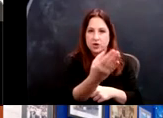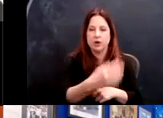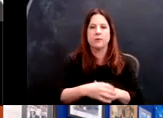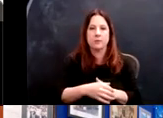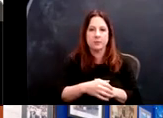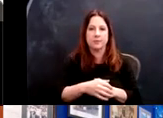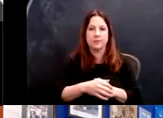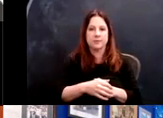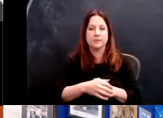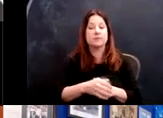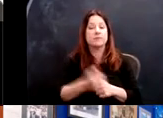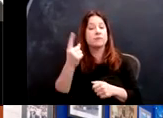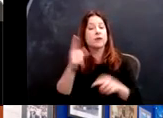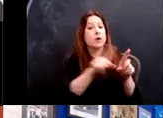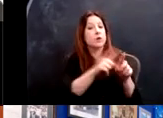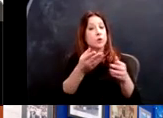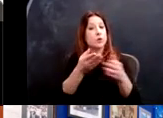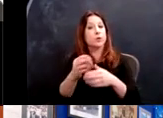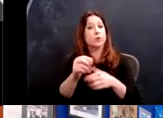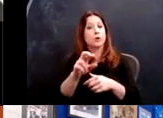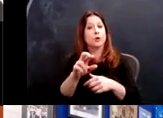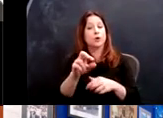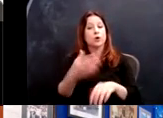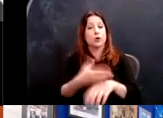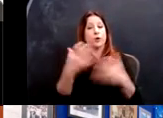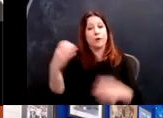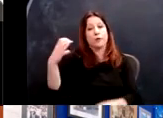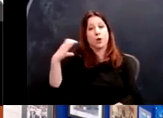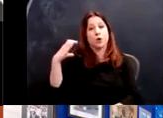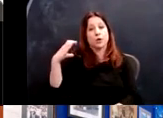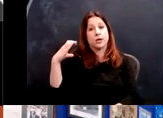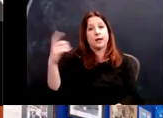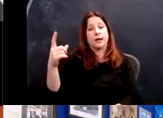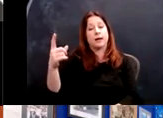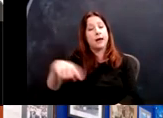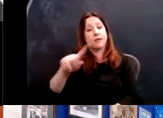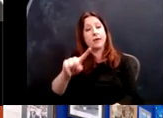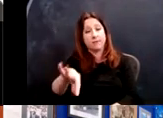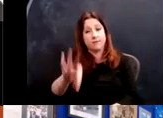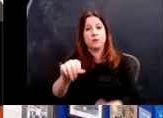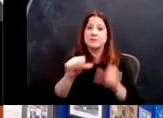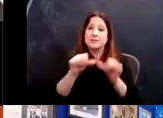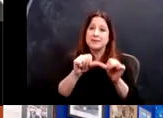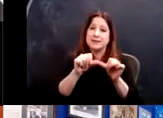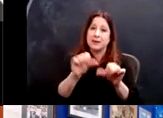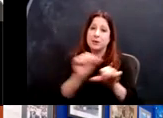through the recovery coaching, have they been able to achieve sustainable employment?